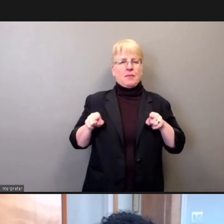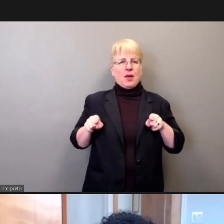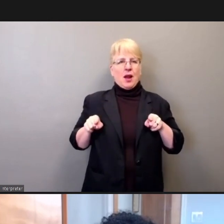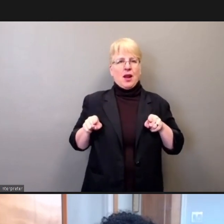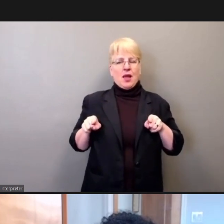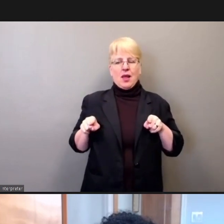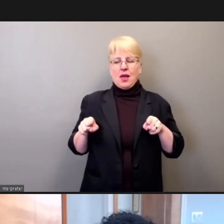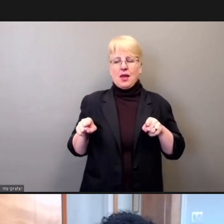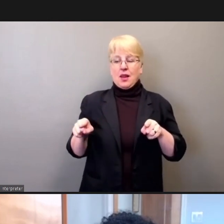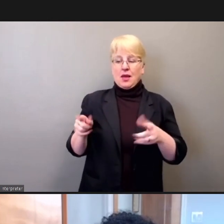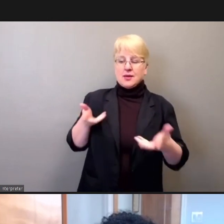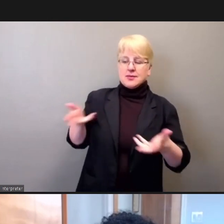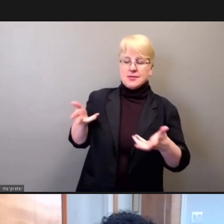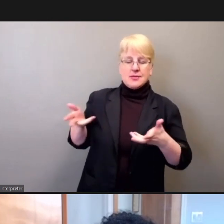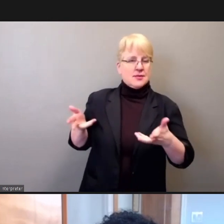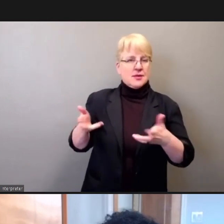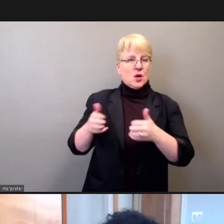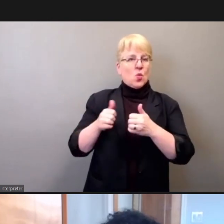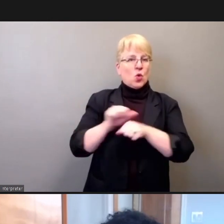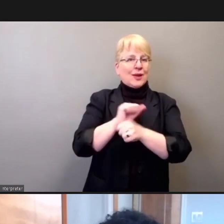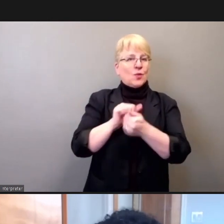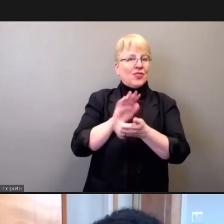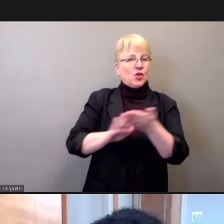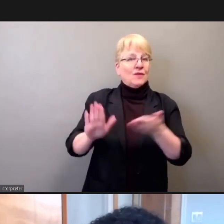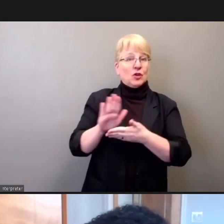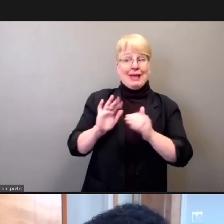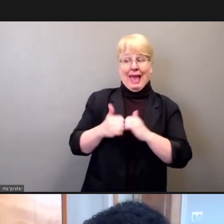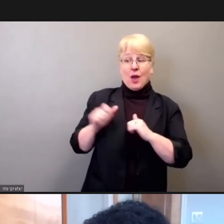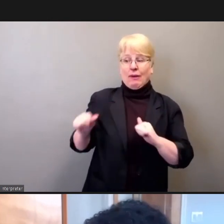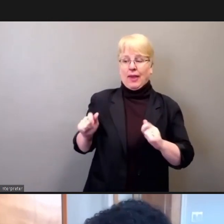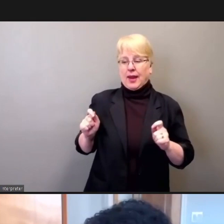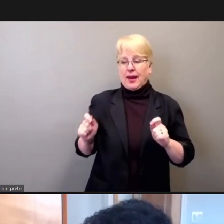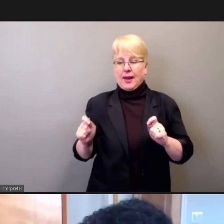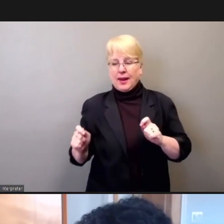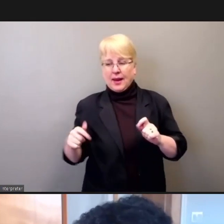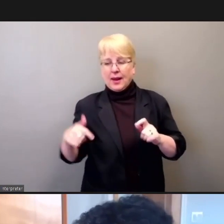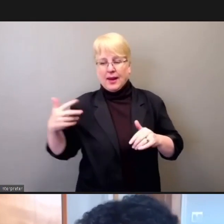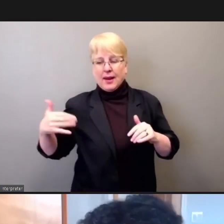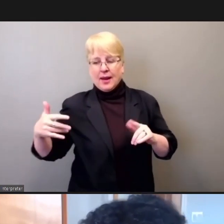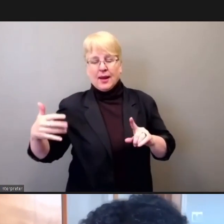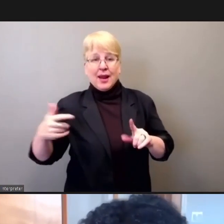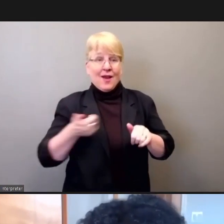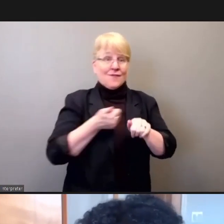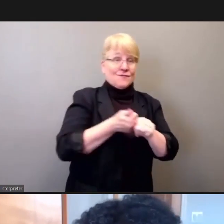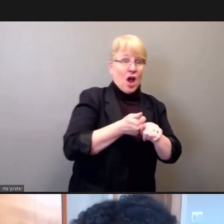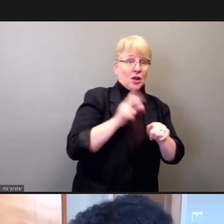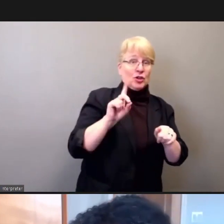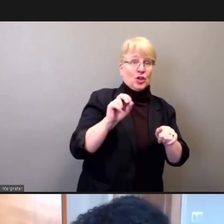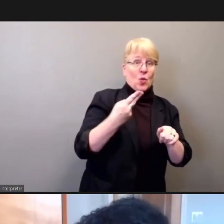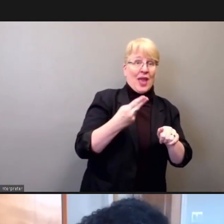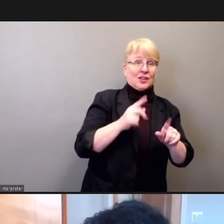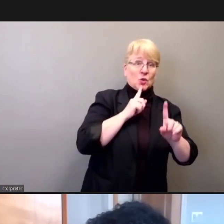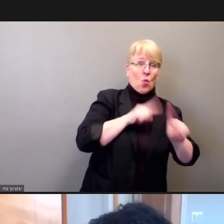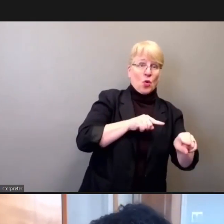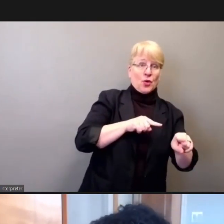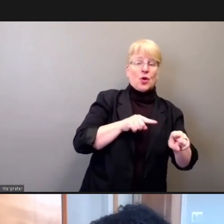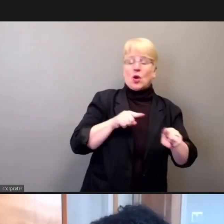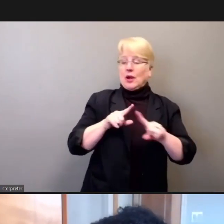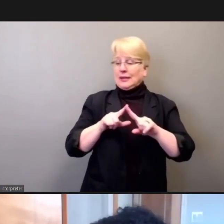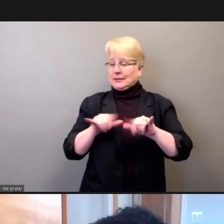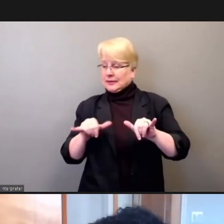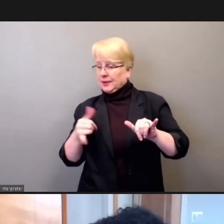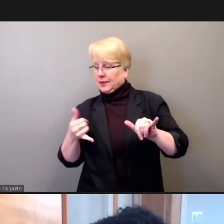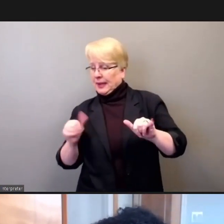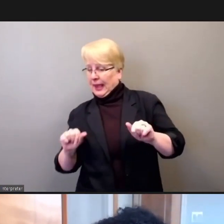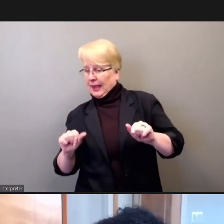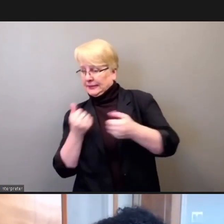universities about how to do that under the confines of the current public health orders about how to do that. So I don't